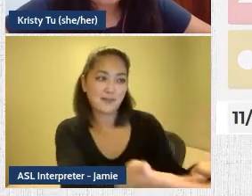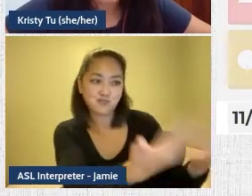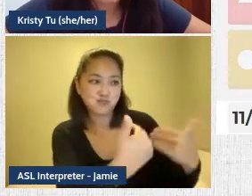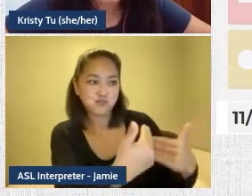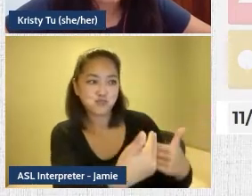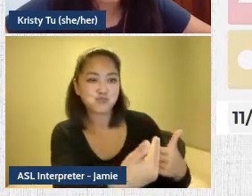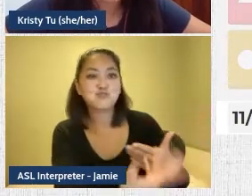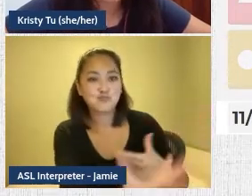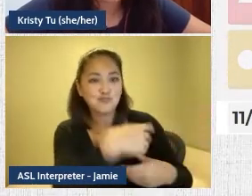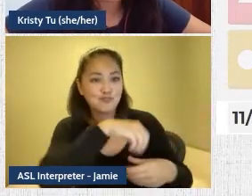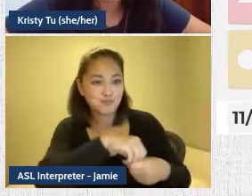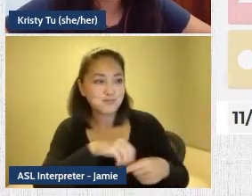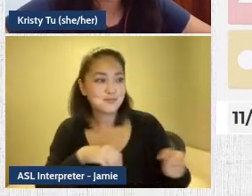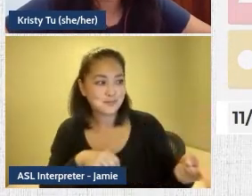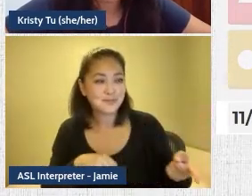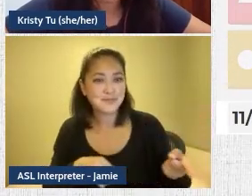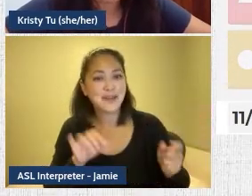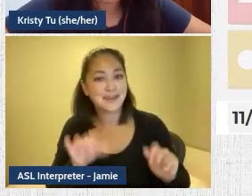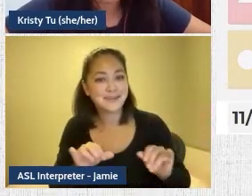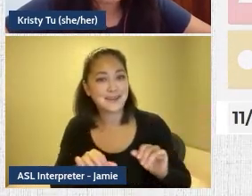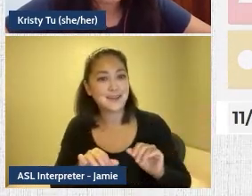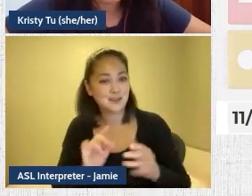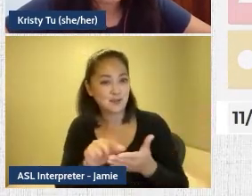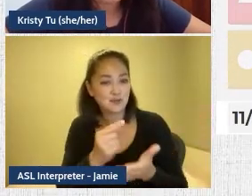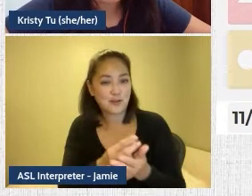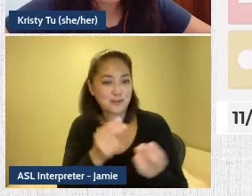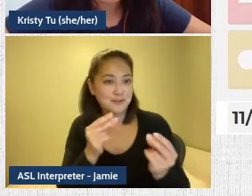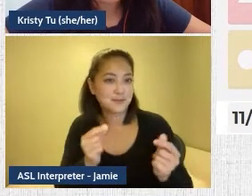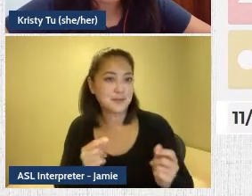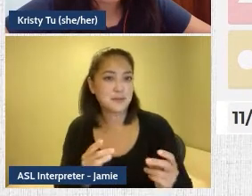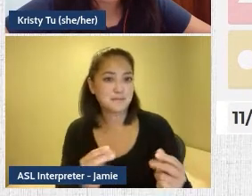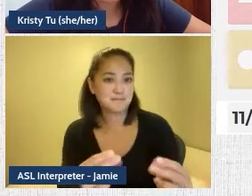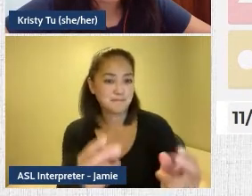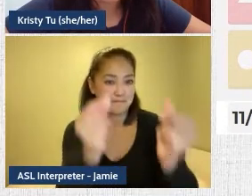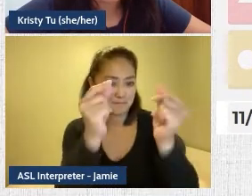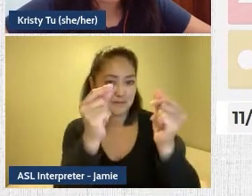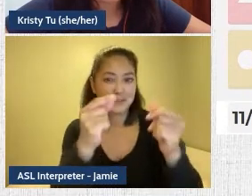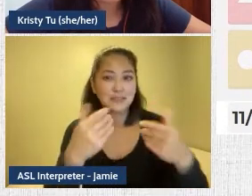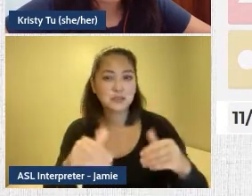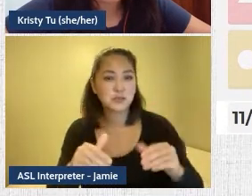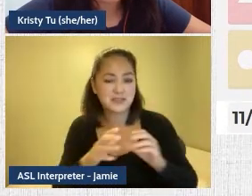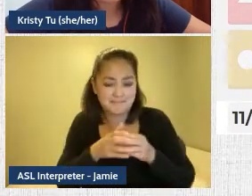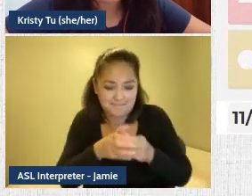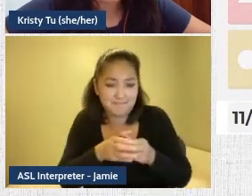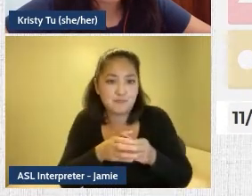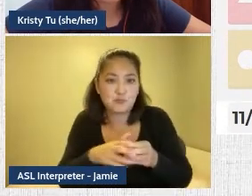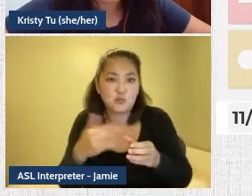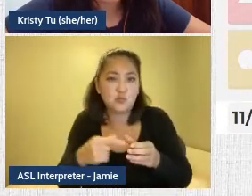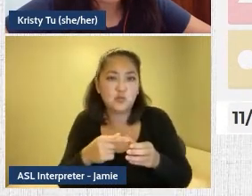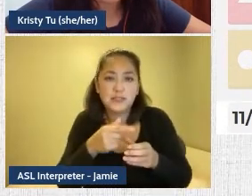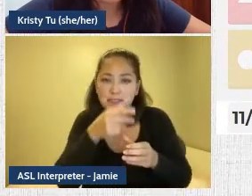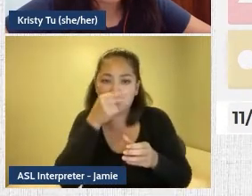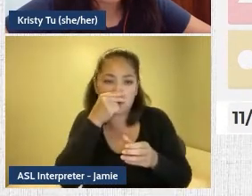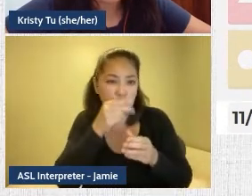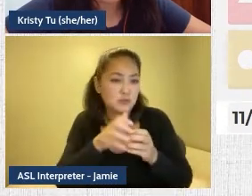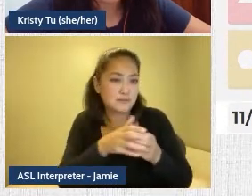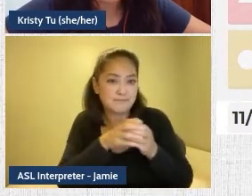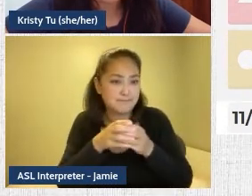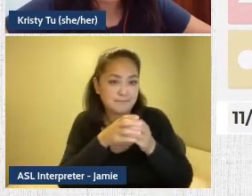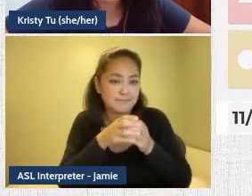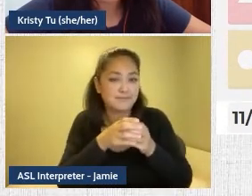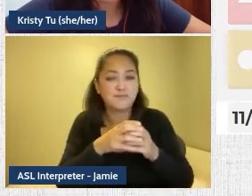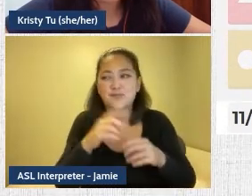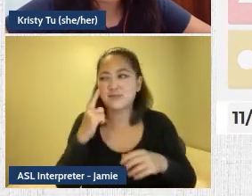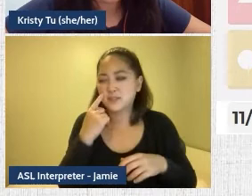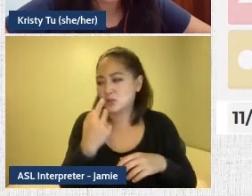To cram the material in so they could graduate this quickly. They're a very tight group. I think there's still 2 or 3 members of the